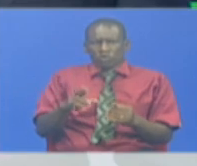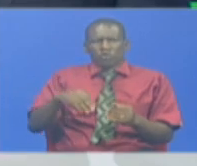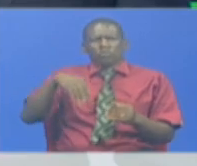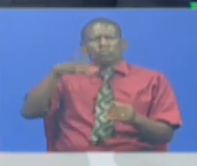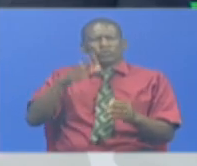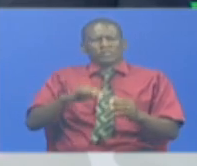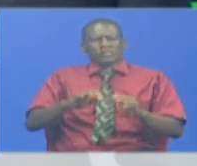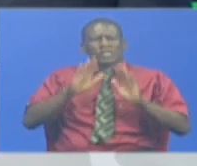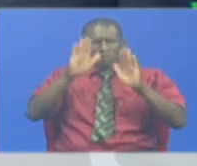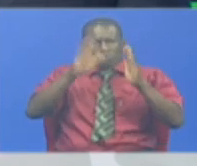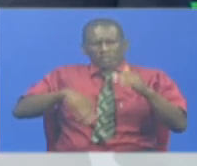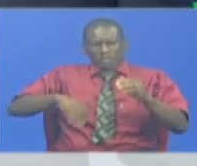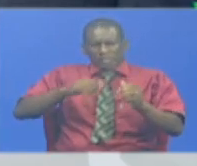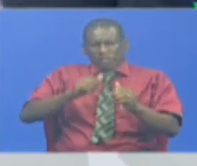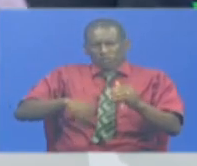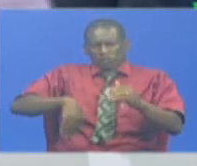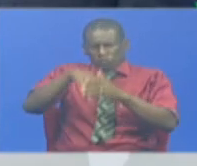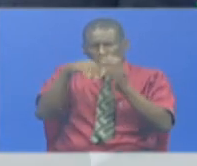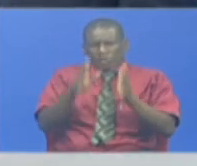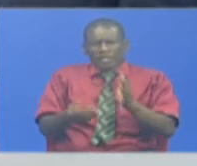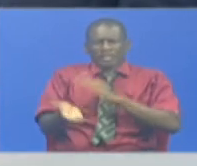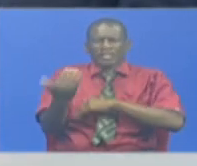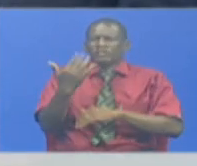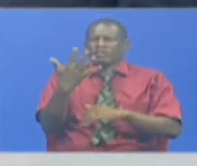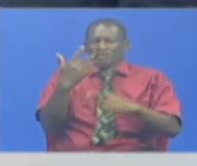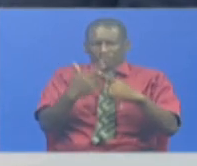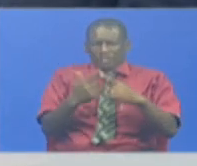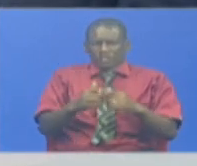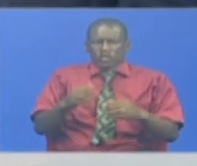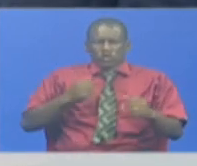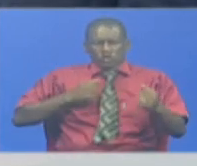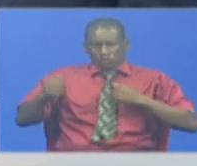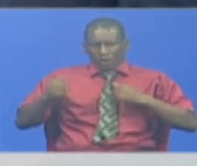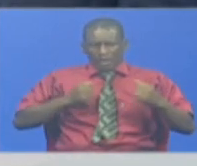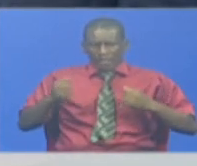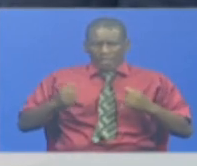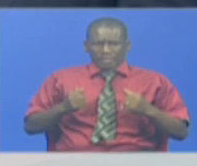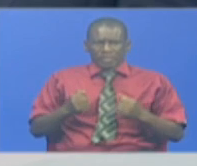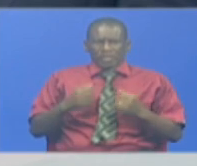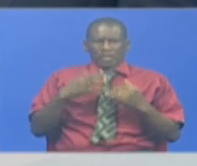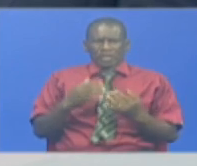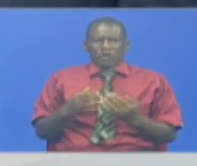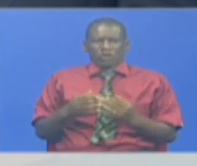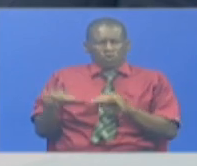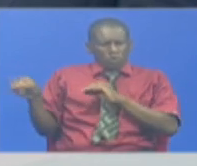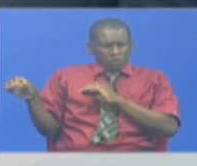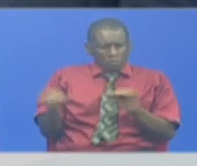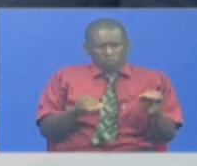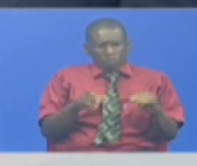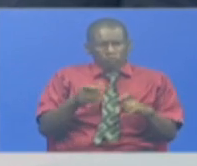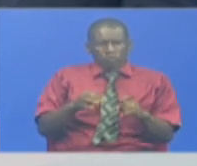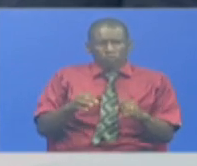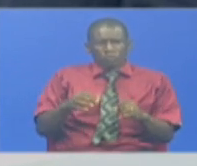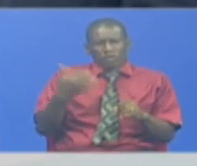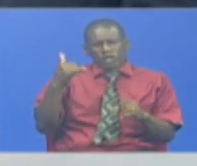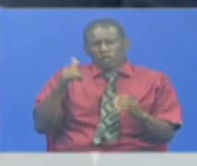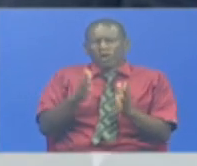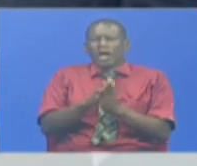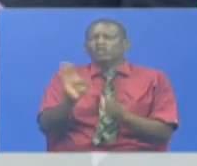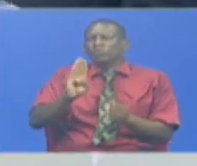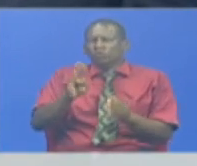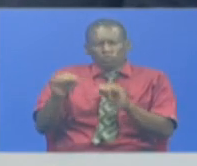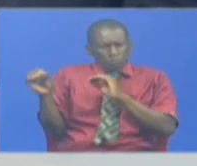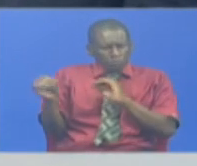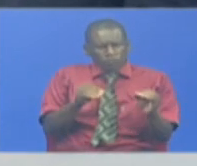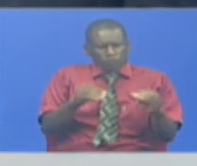Players over the last 5 years, the Rwandese traded Gor's green and white for Petro Atletico's yellow and blue in a massive